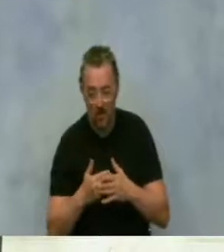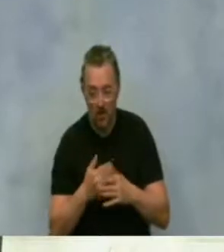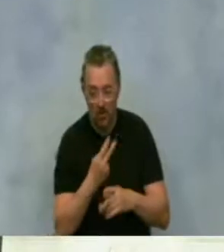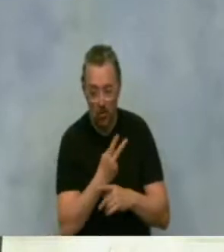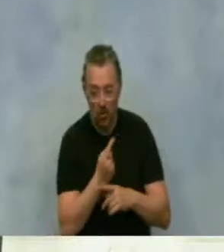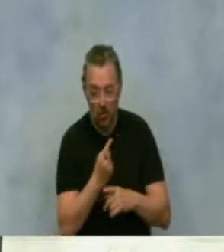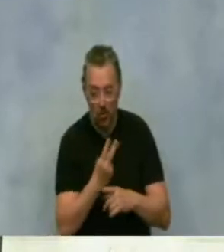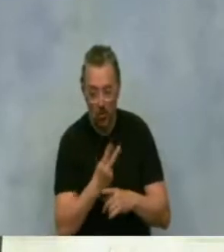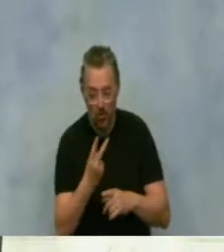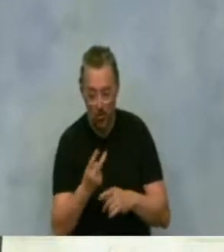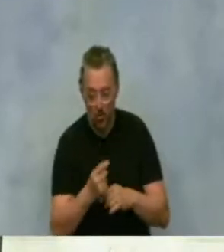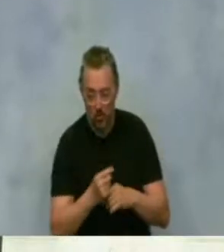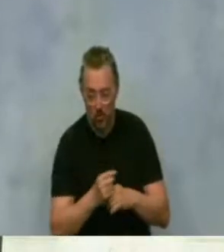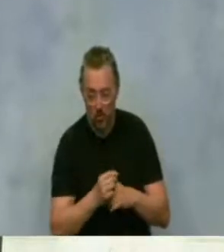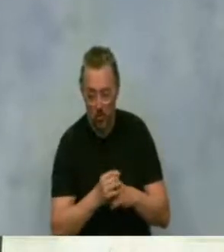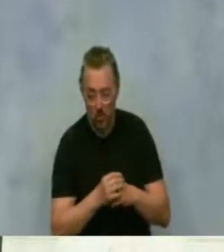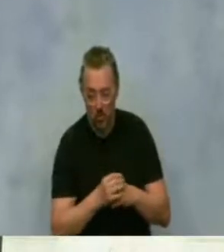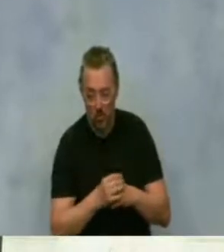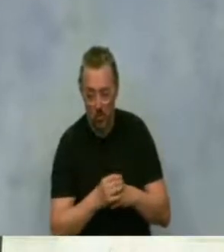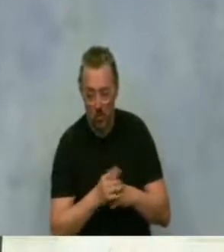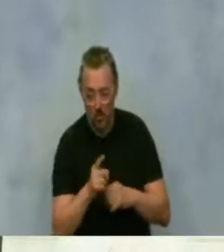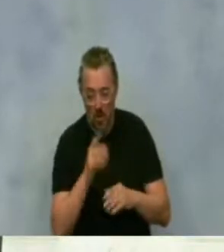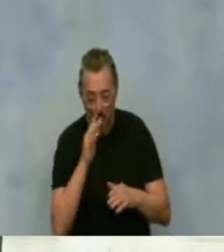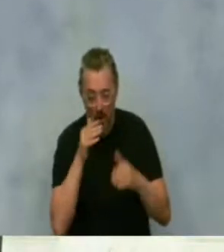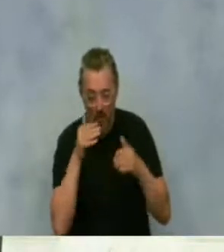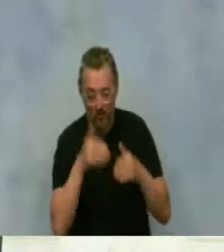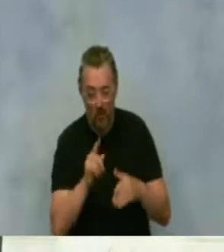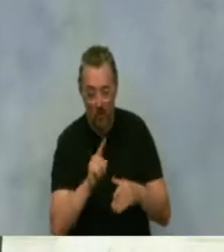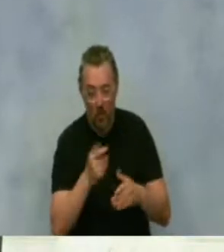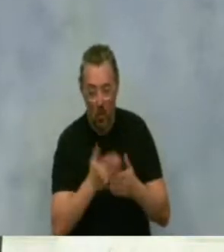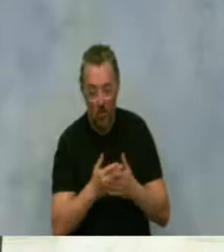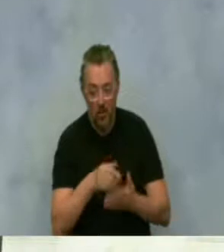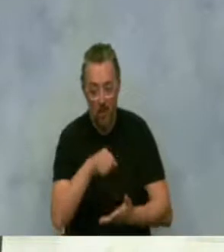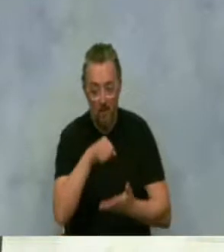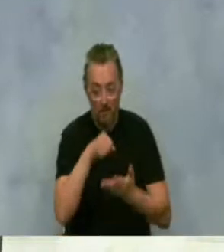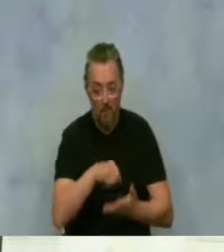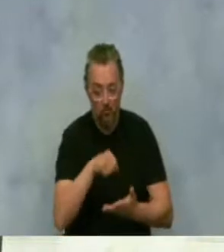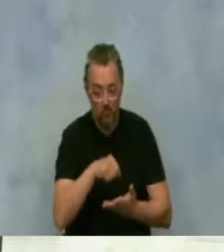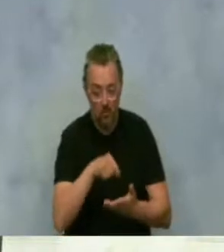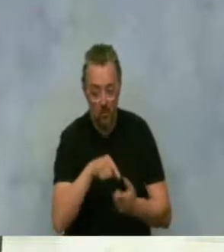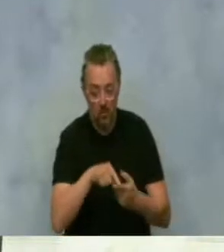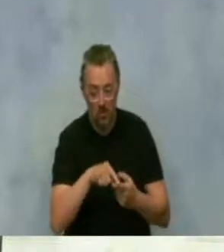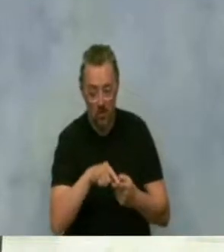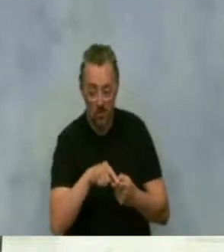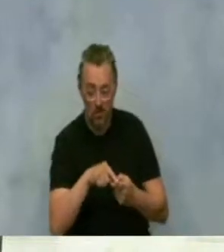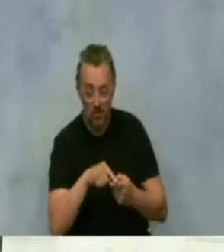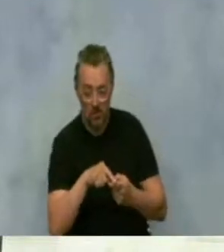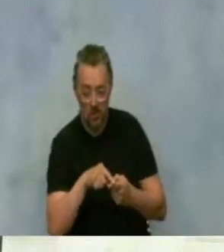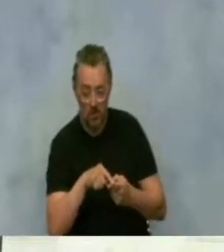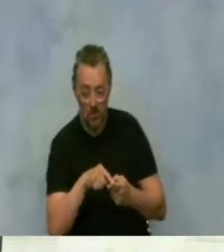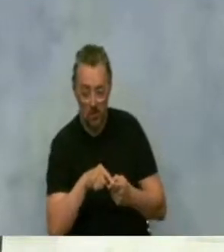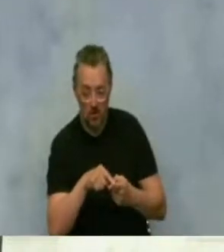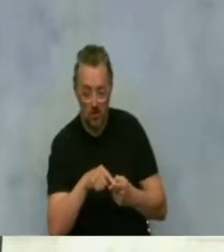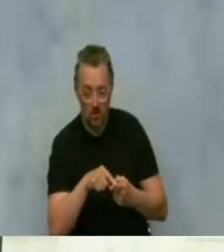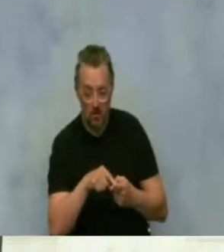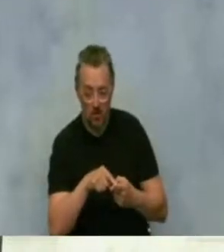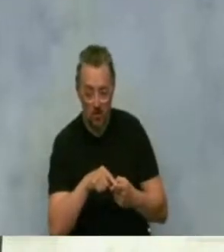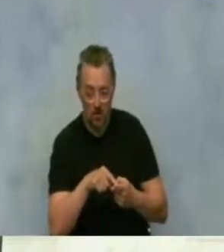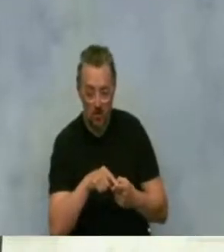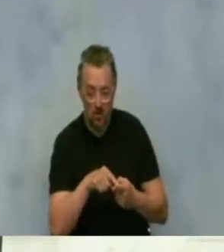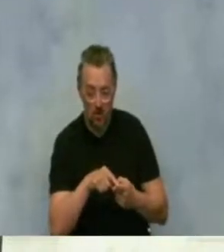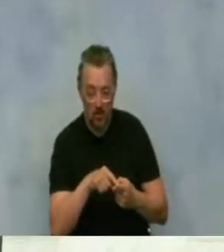21-22. Particular focus of that was actually on the budget and rent setting, which each year they actually sit and actually look